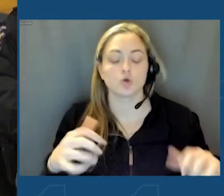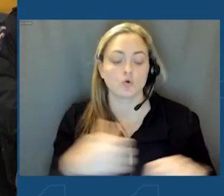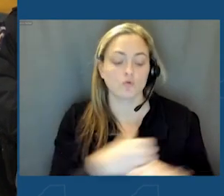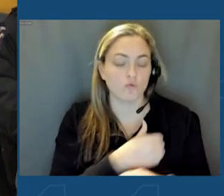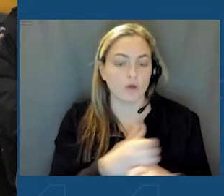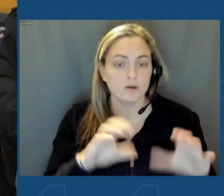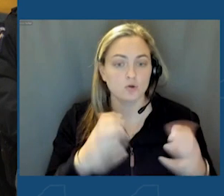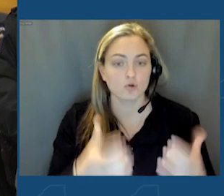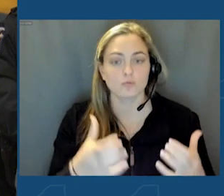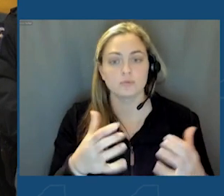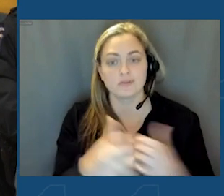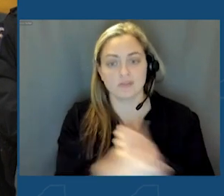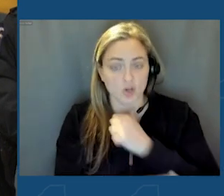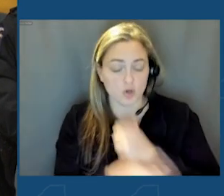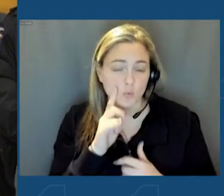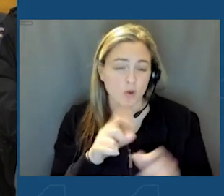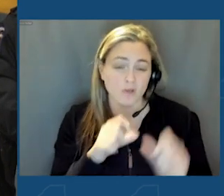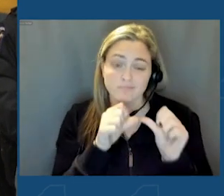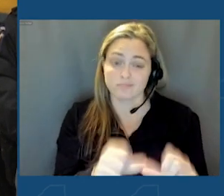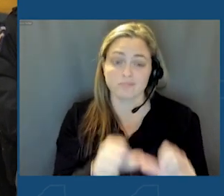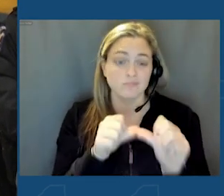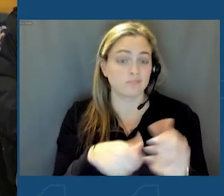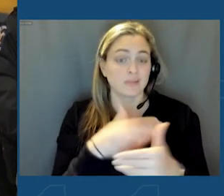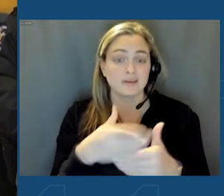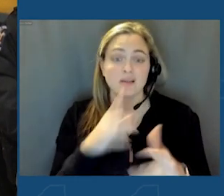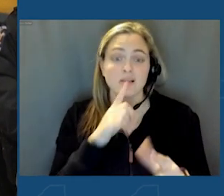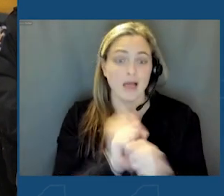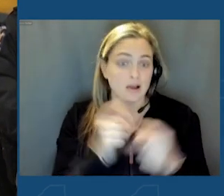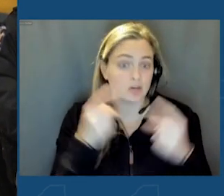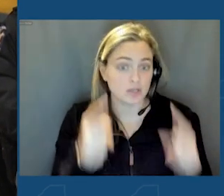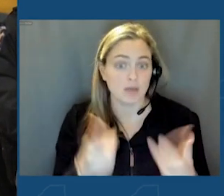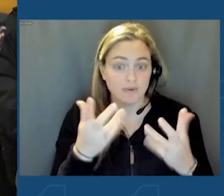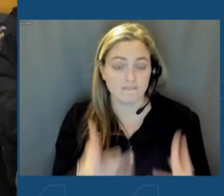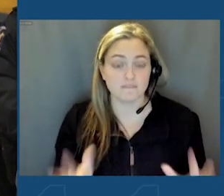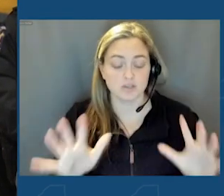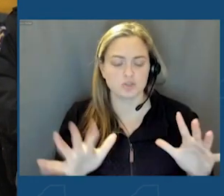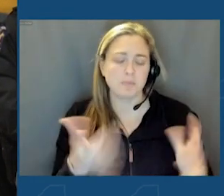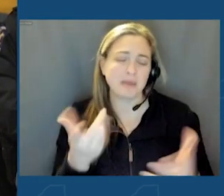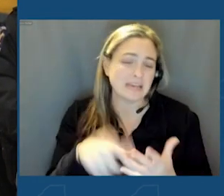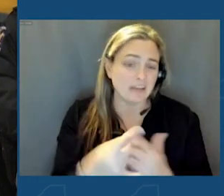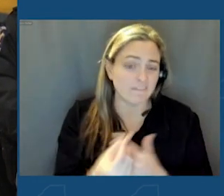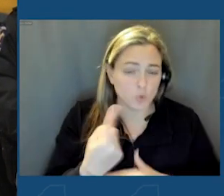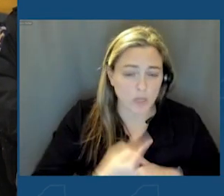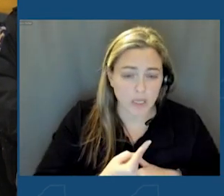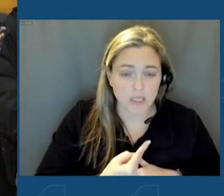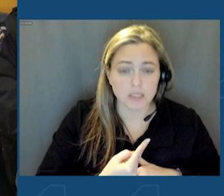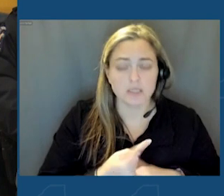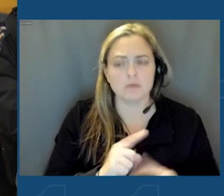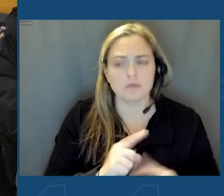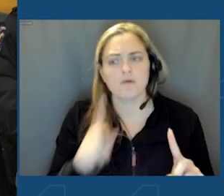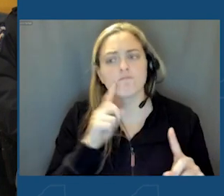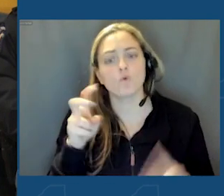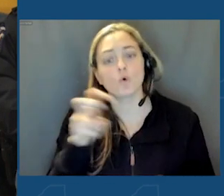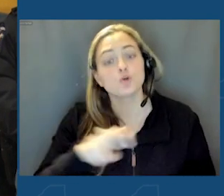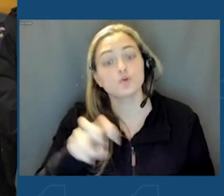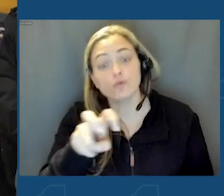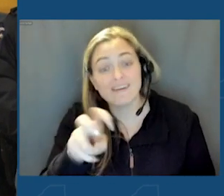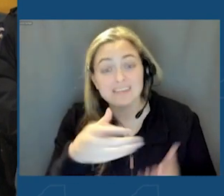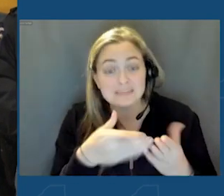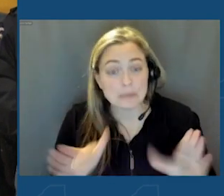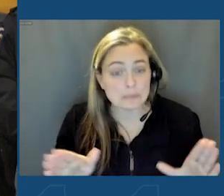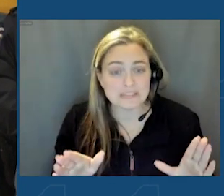and we're going to be at it until this is actually done it may take a few days here but for the traveling public please